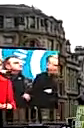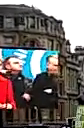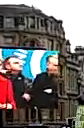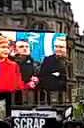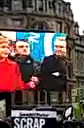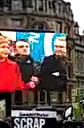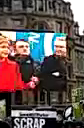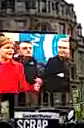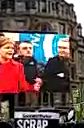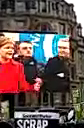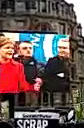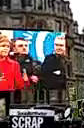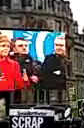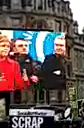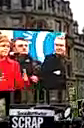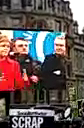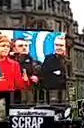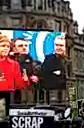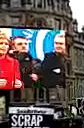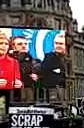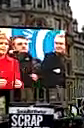we face in the world of truth, and that's that.